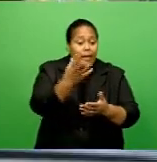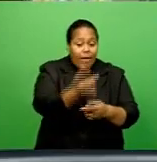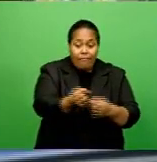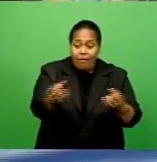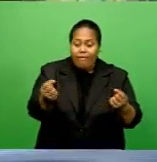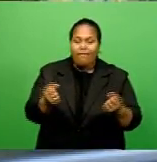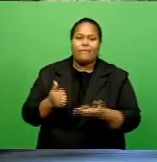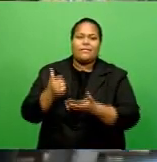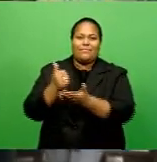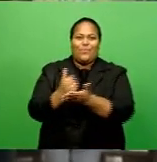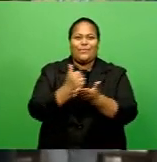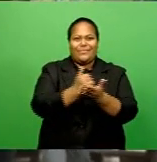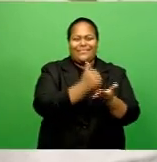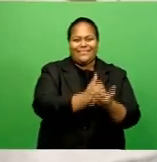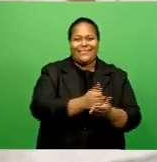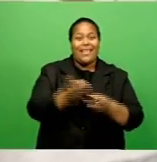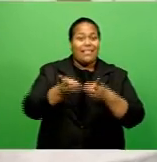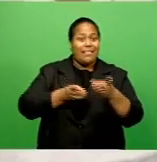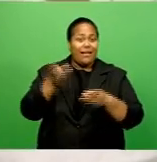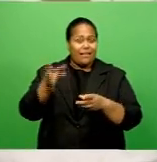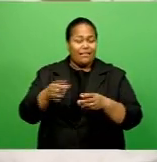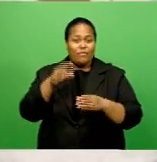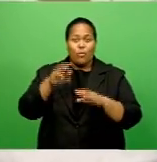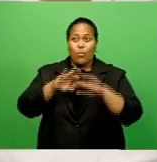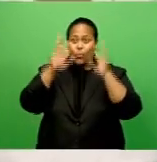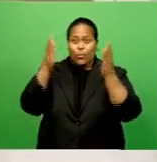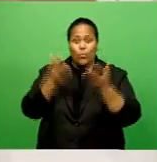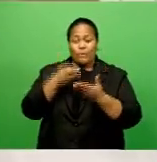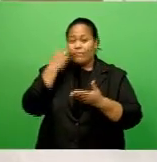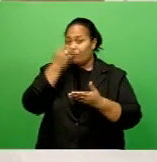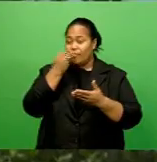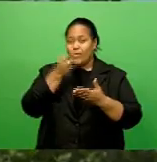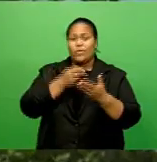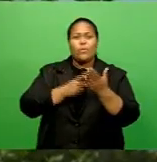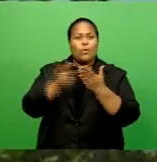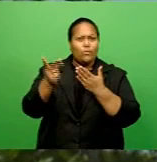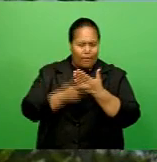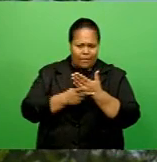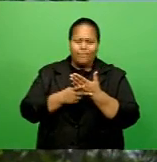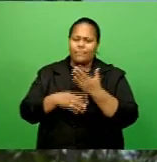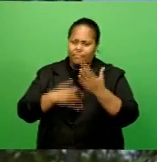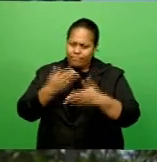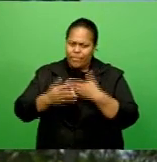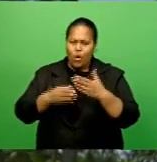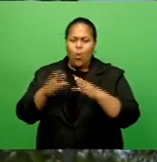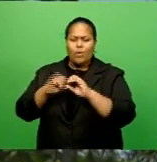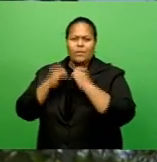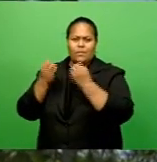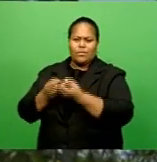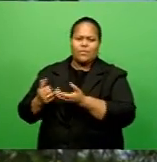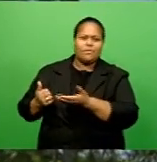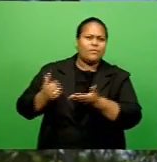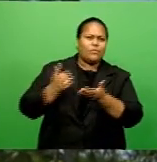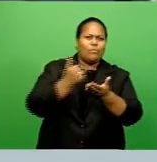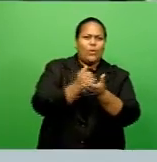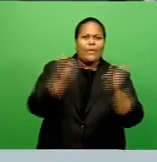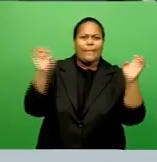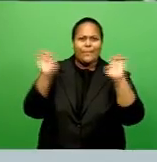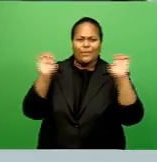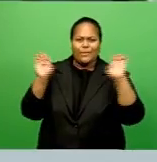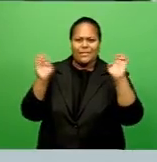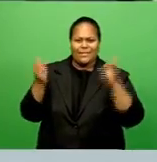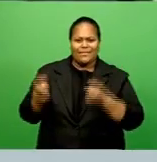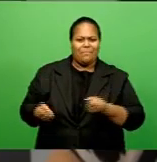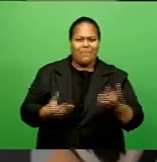for World Food Programme, Joe Pilgrim, says the organization is helping with emergency supplies to various islands in the